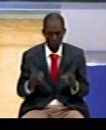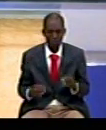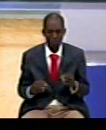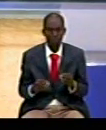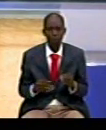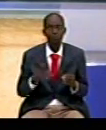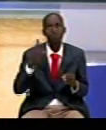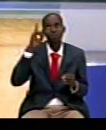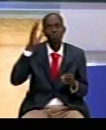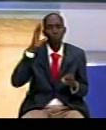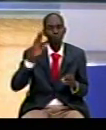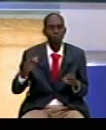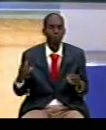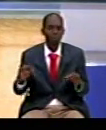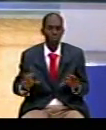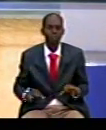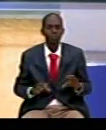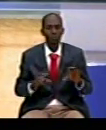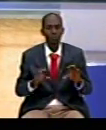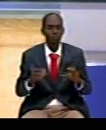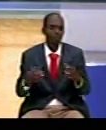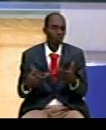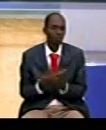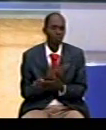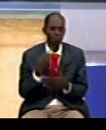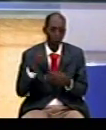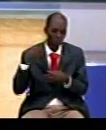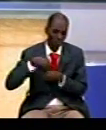He will renew the strength, inner strength in you.